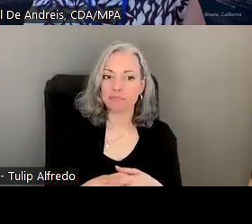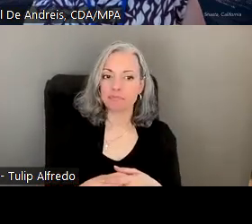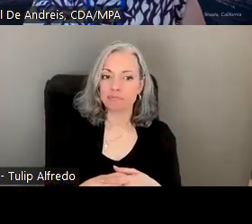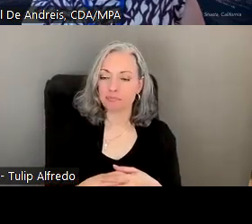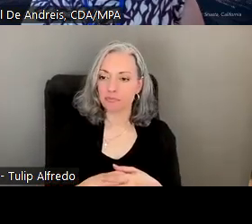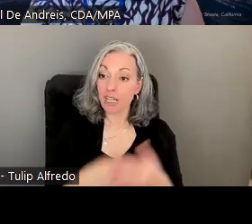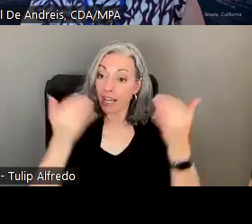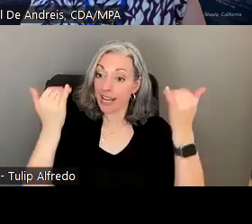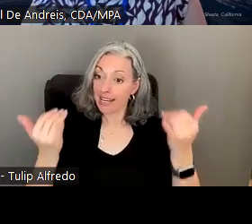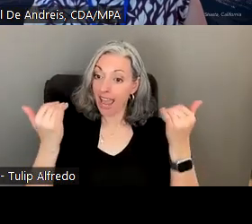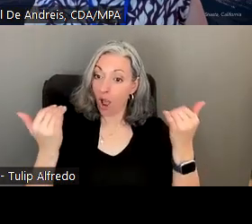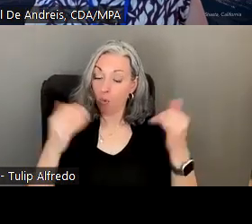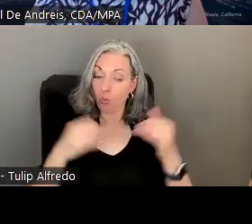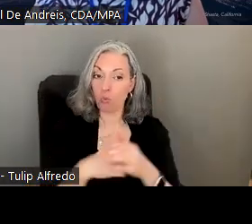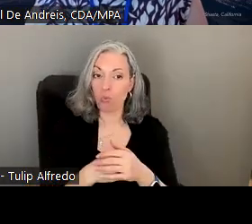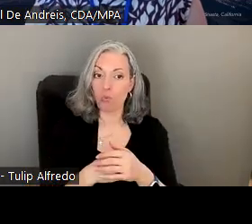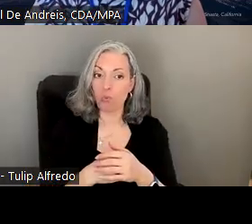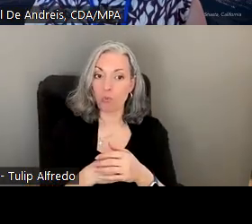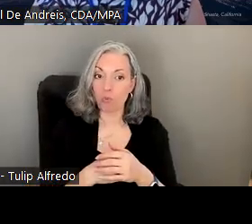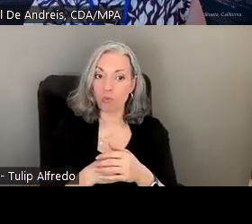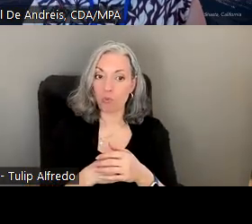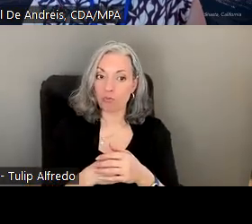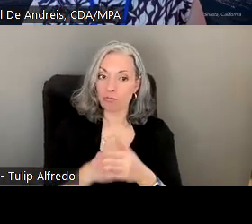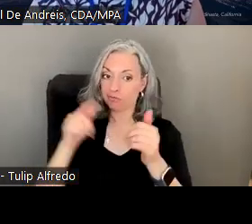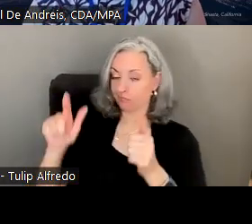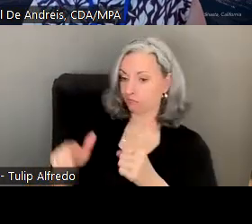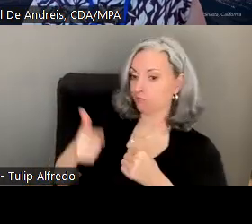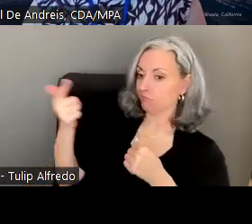So now I want to turn